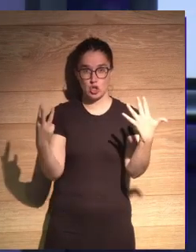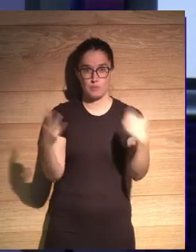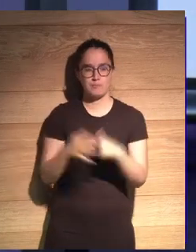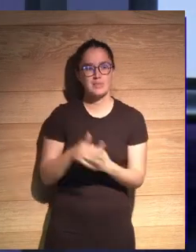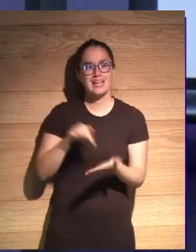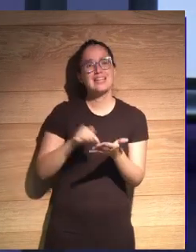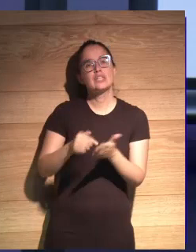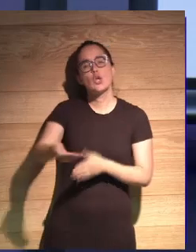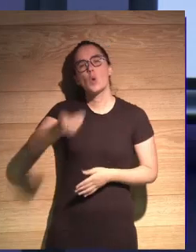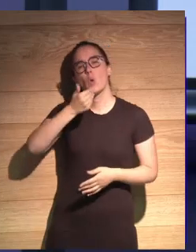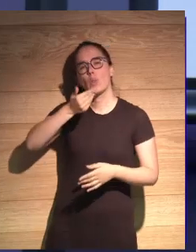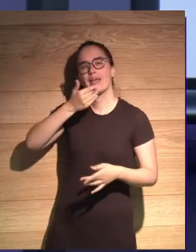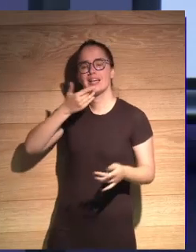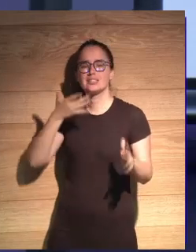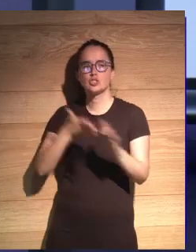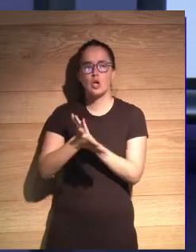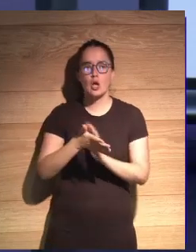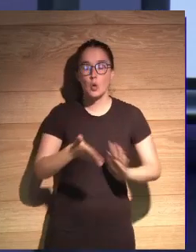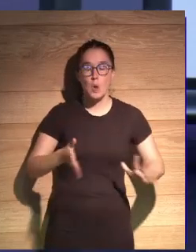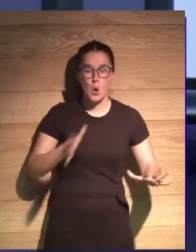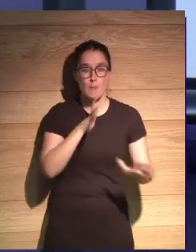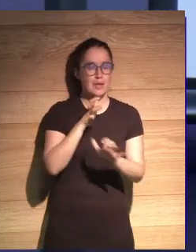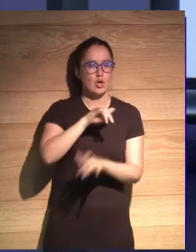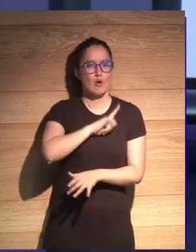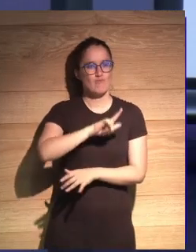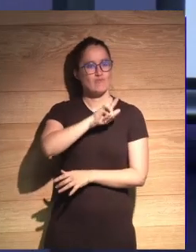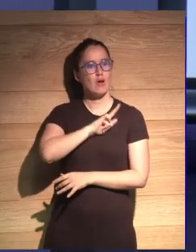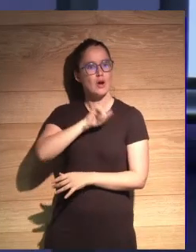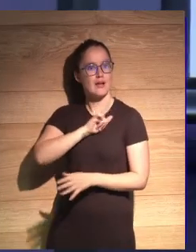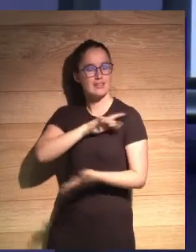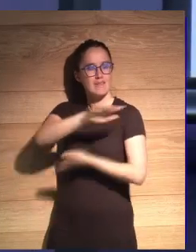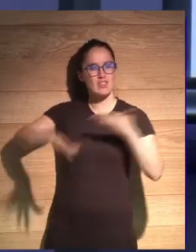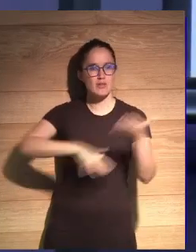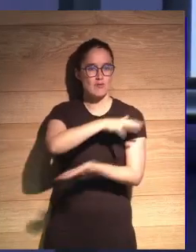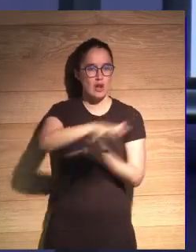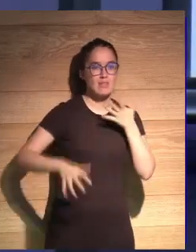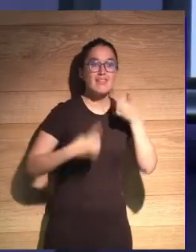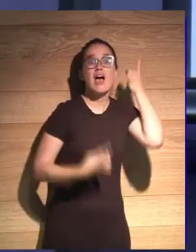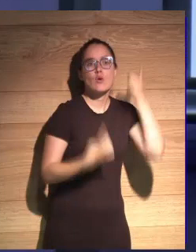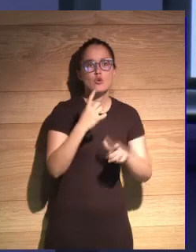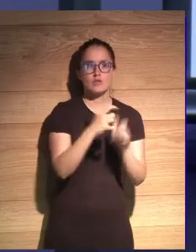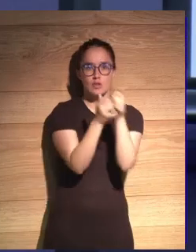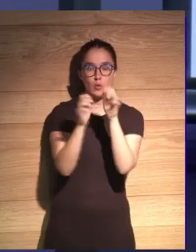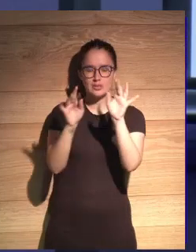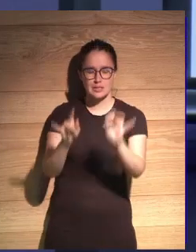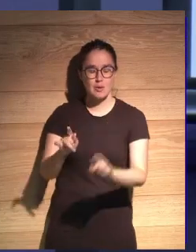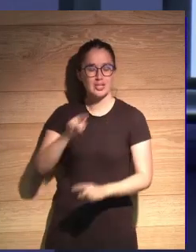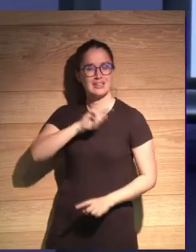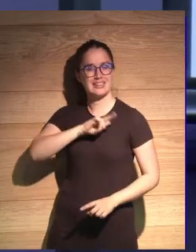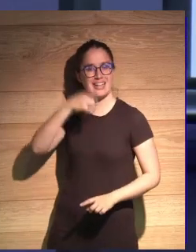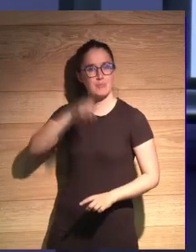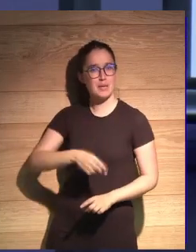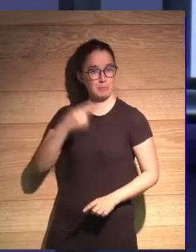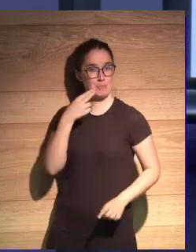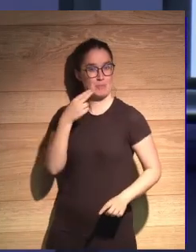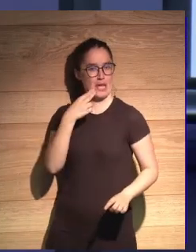book from 2008. The leisure inquisition has a panic in front of